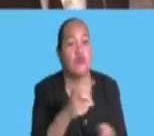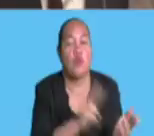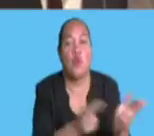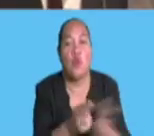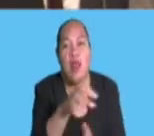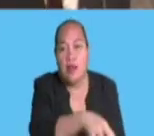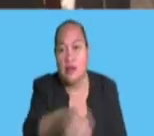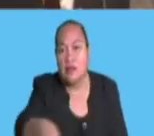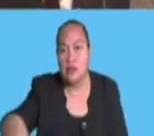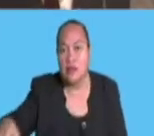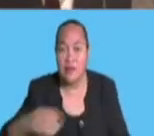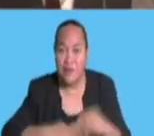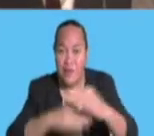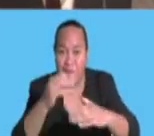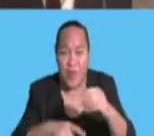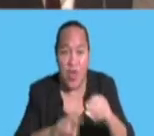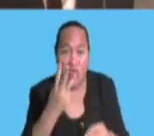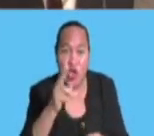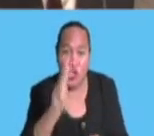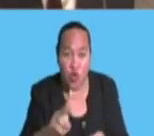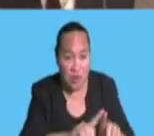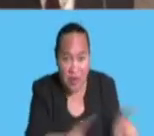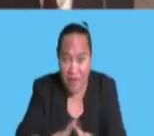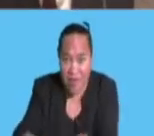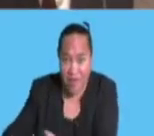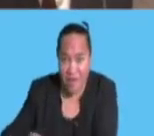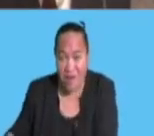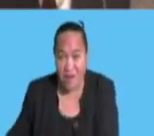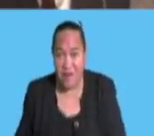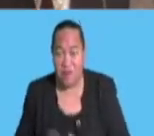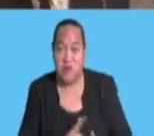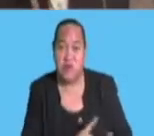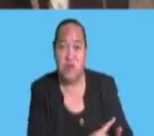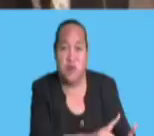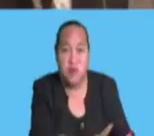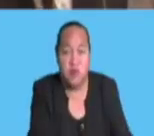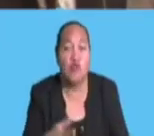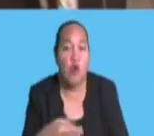projects, which include the construction of 32 rural water schemes nationwide to benefit